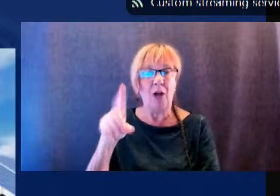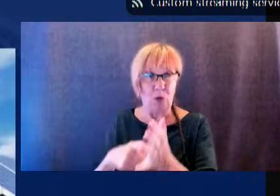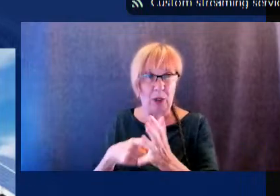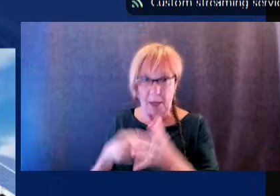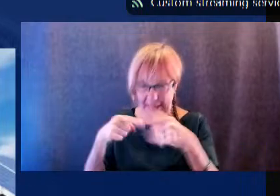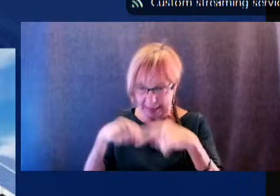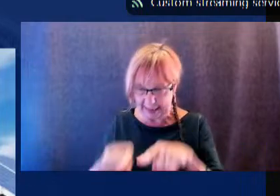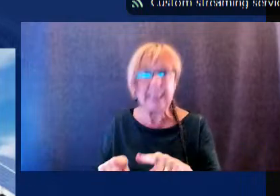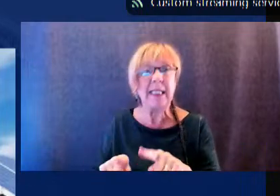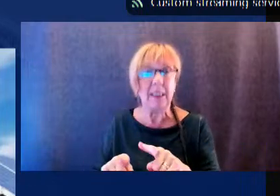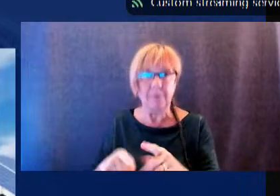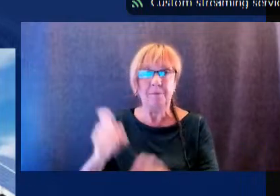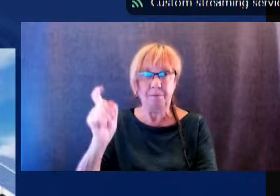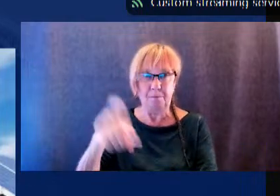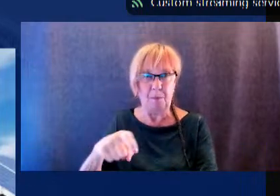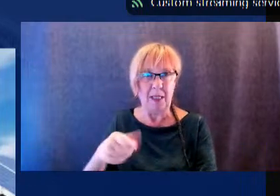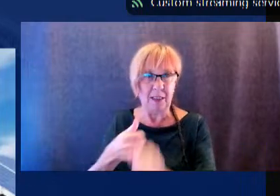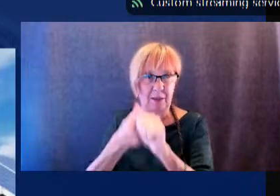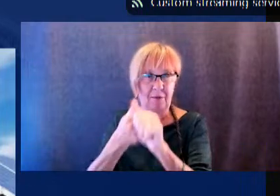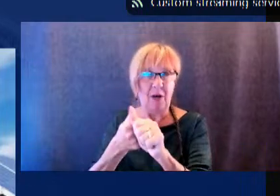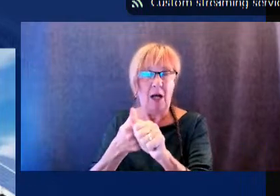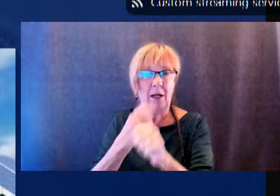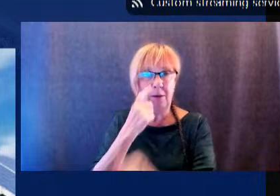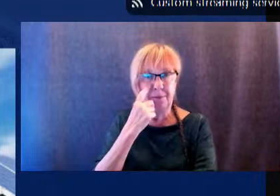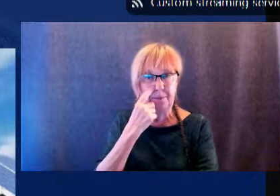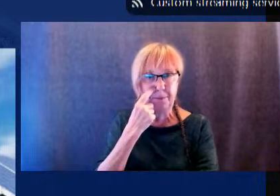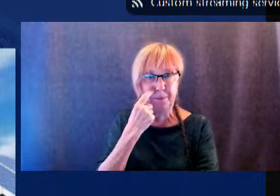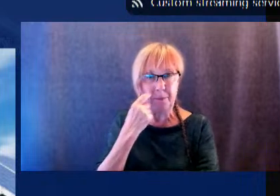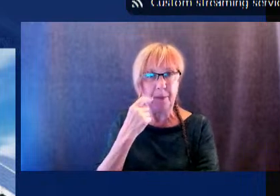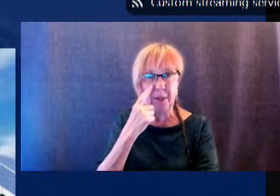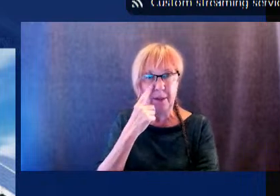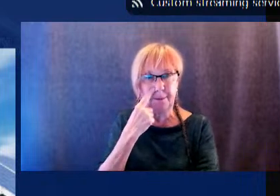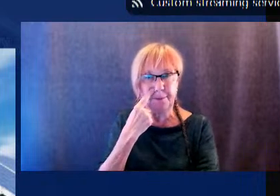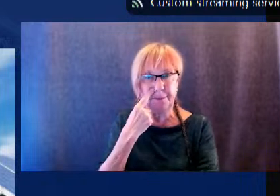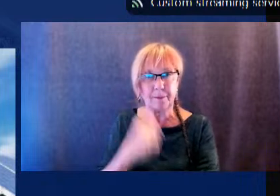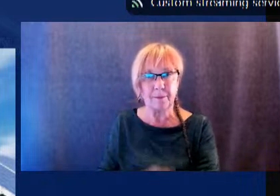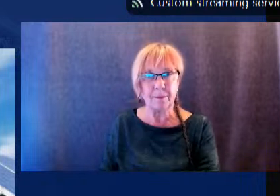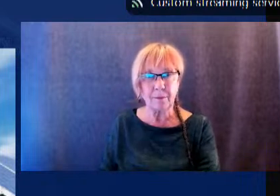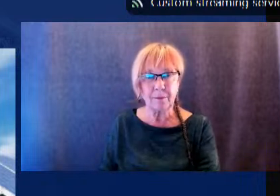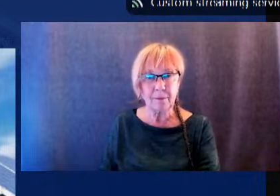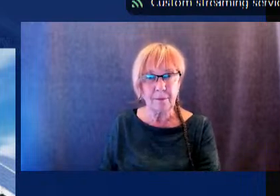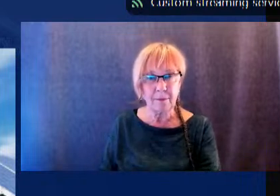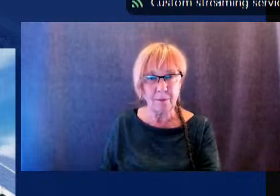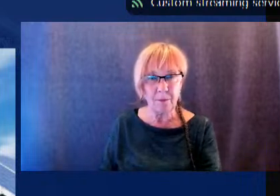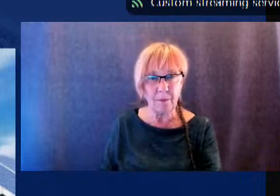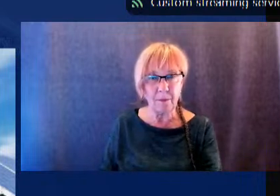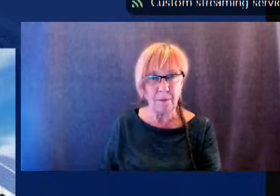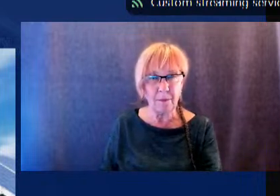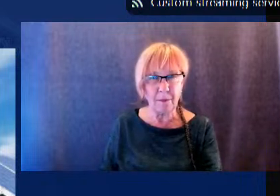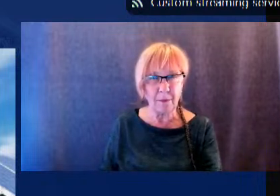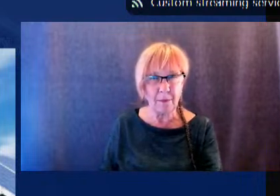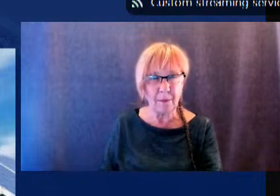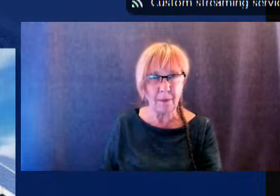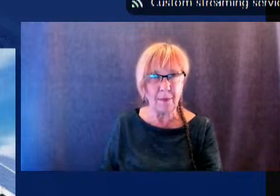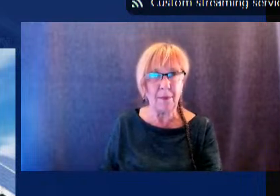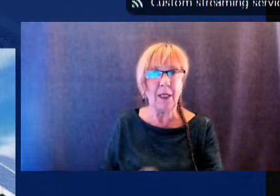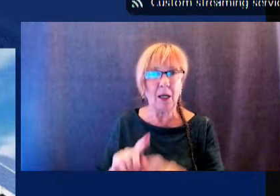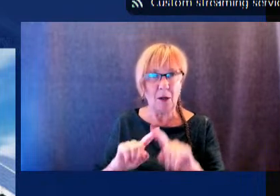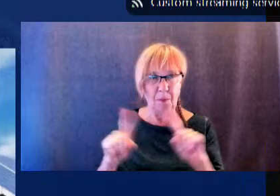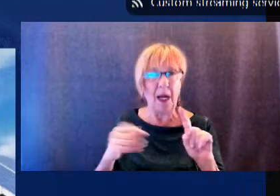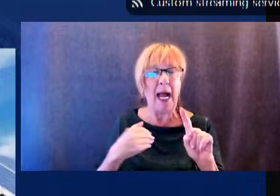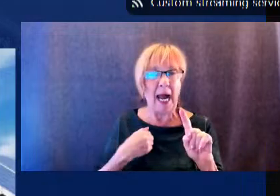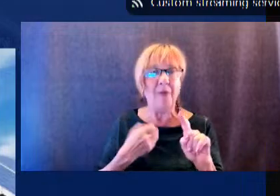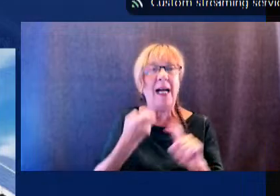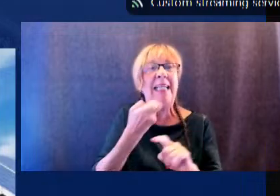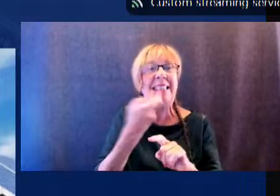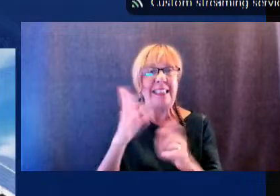need to still be met, but some exemptions again for residential from the updates to the building code.